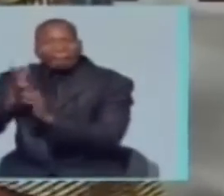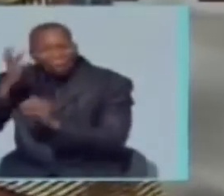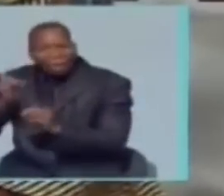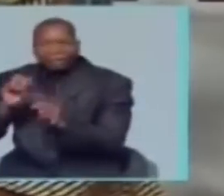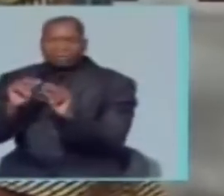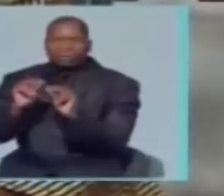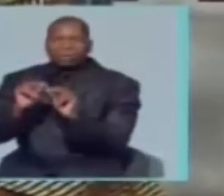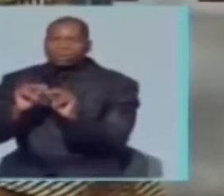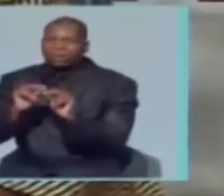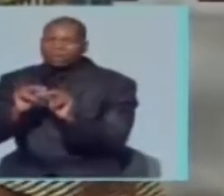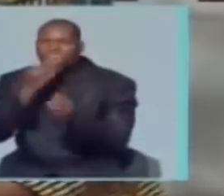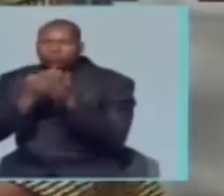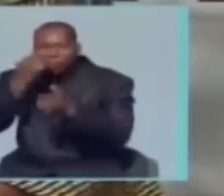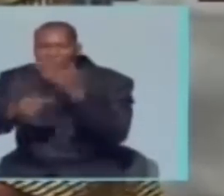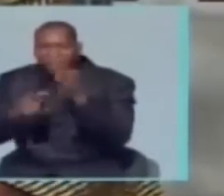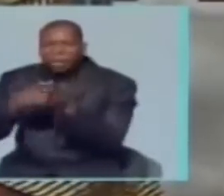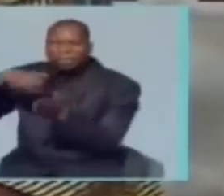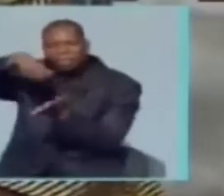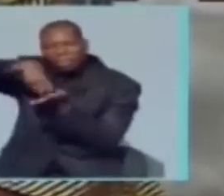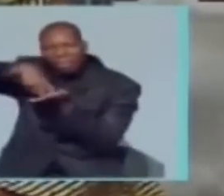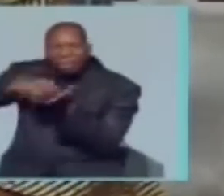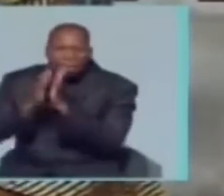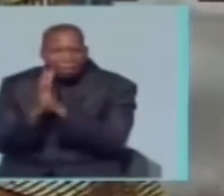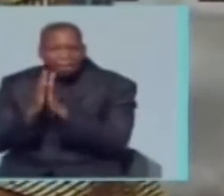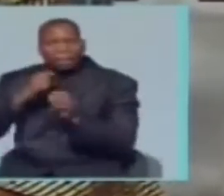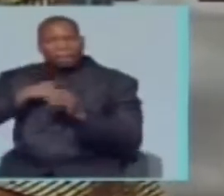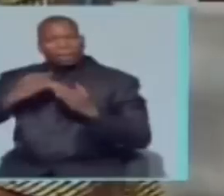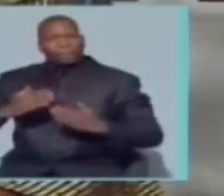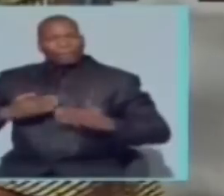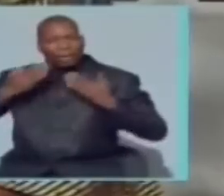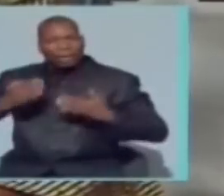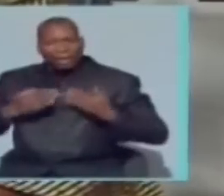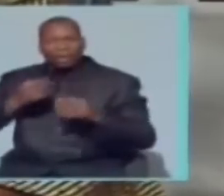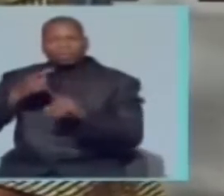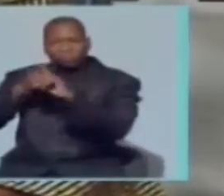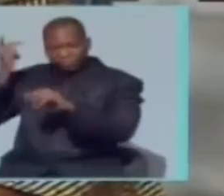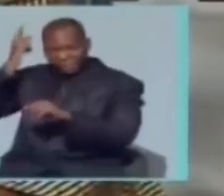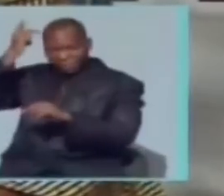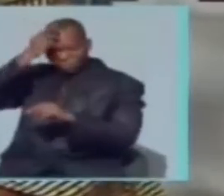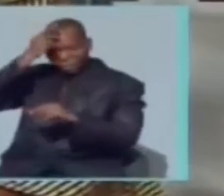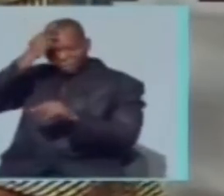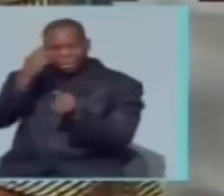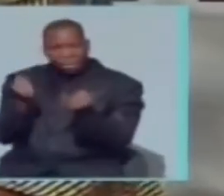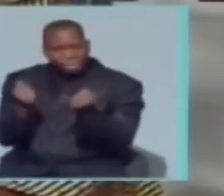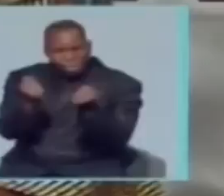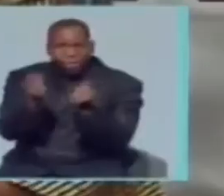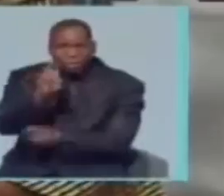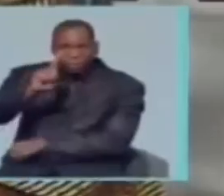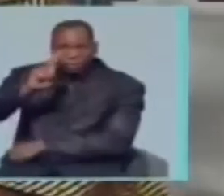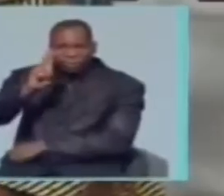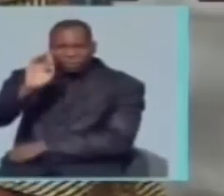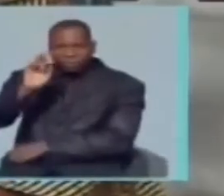to get down and pray. And I'm very grateful that as I was driving down from Petauke today, I got to Rufunsa and I